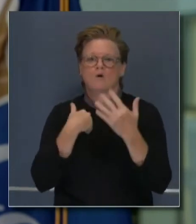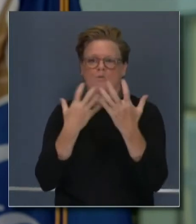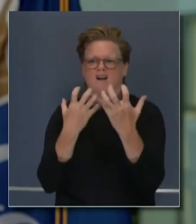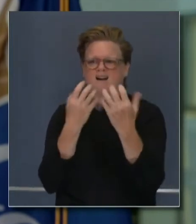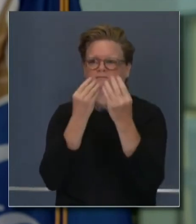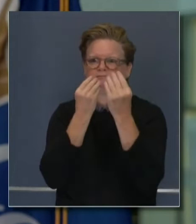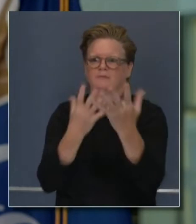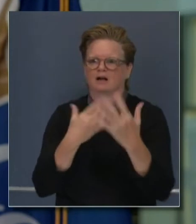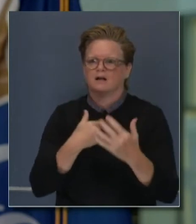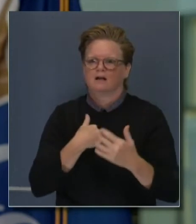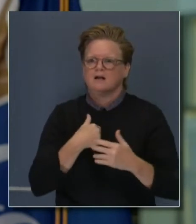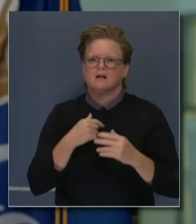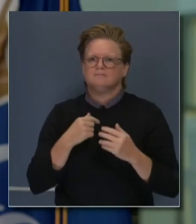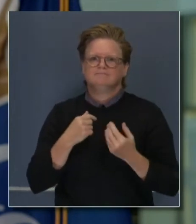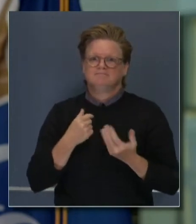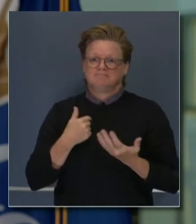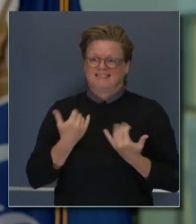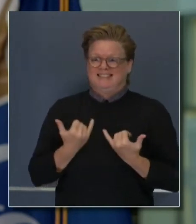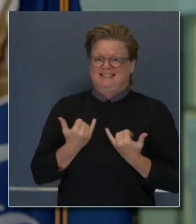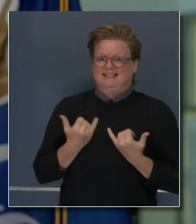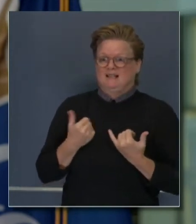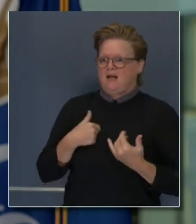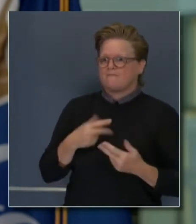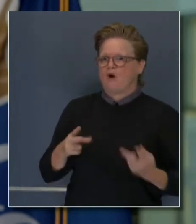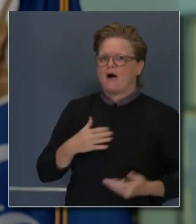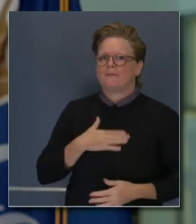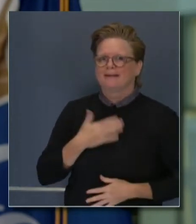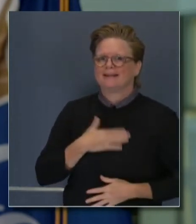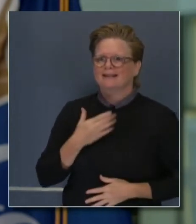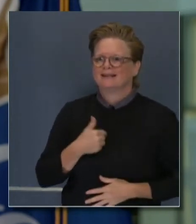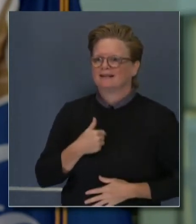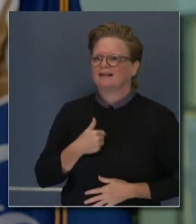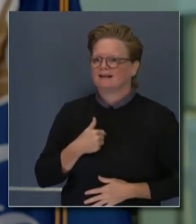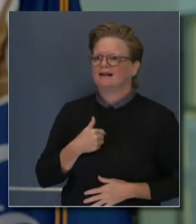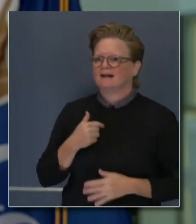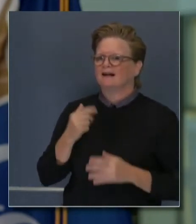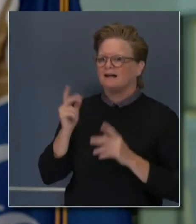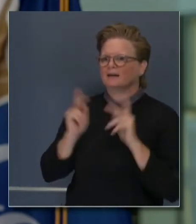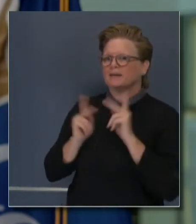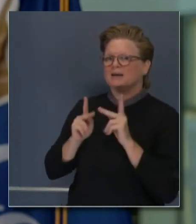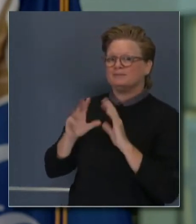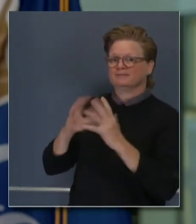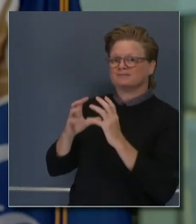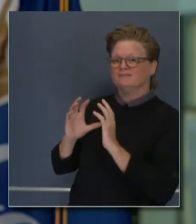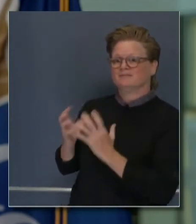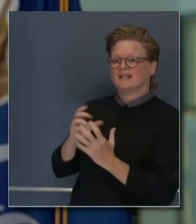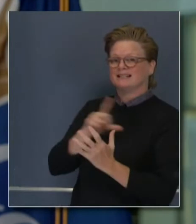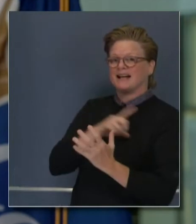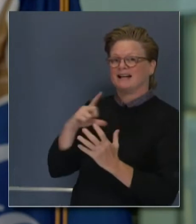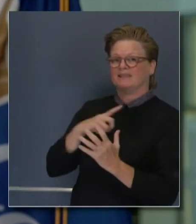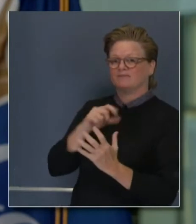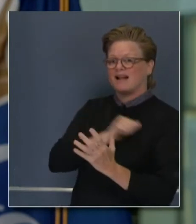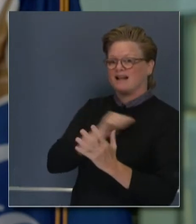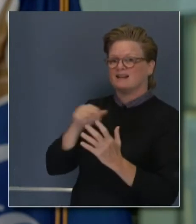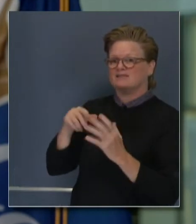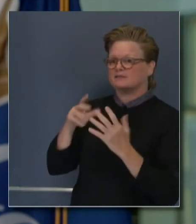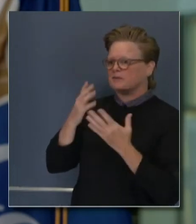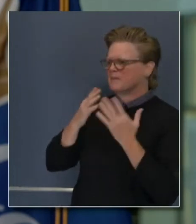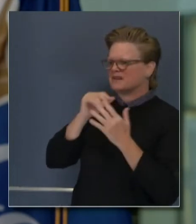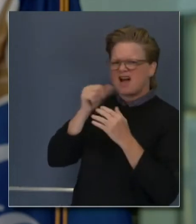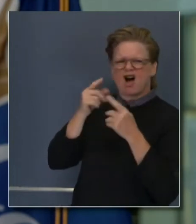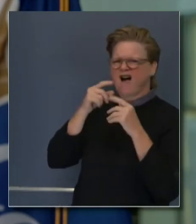am that people that don't always see eye to eye, don't always agree on many fundamental